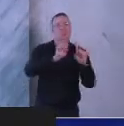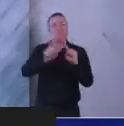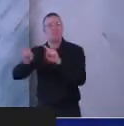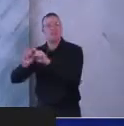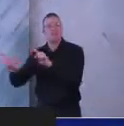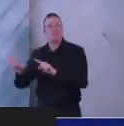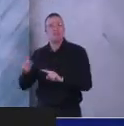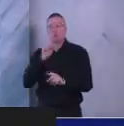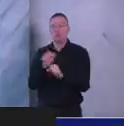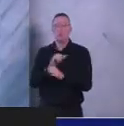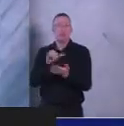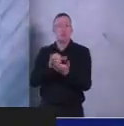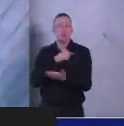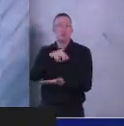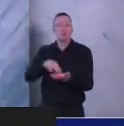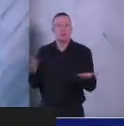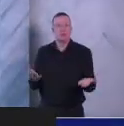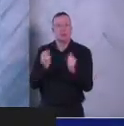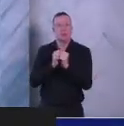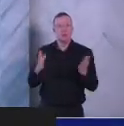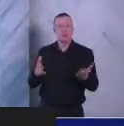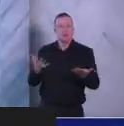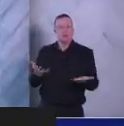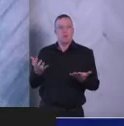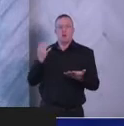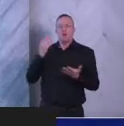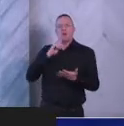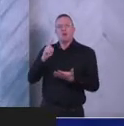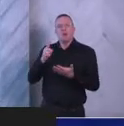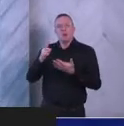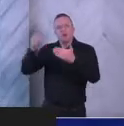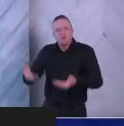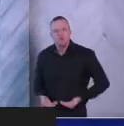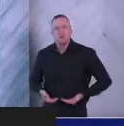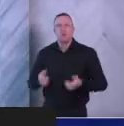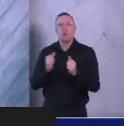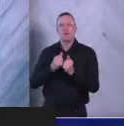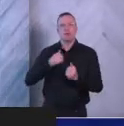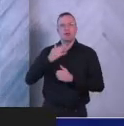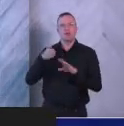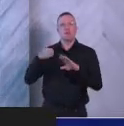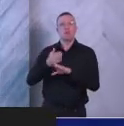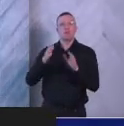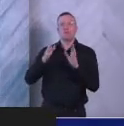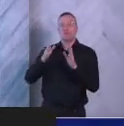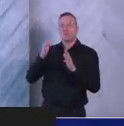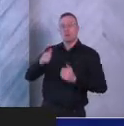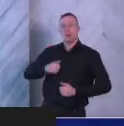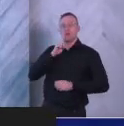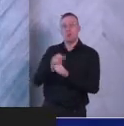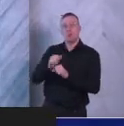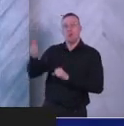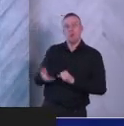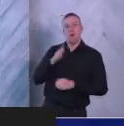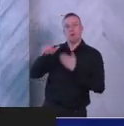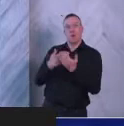literally would not be standing here right now had it not been for the open arms that Canada had for the rest of the world following World War II. My mother comes from